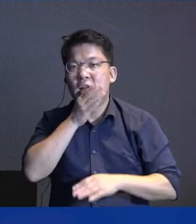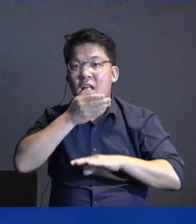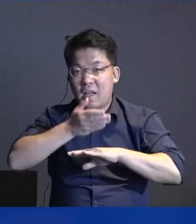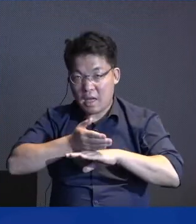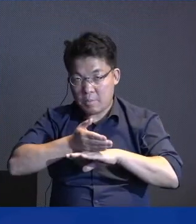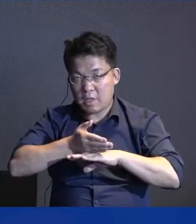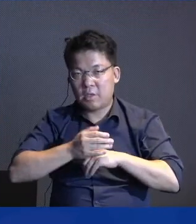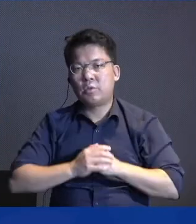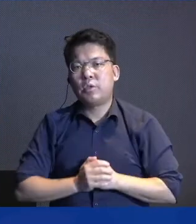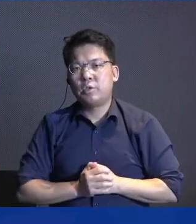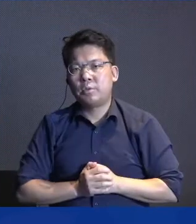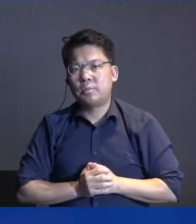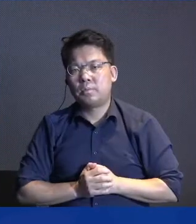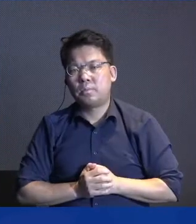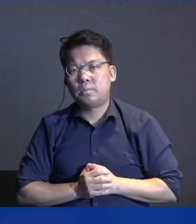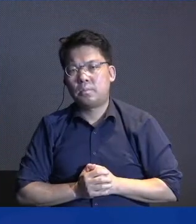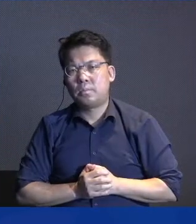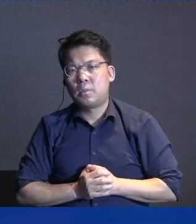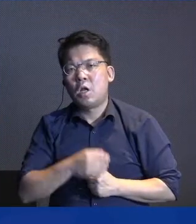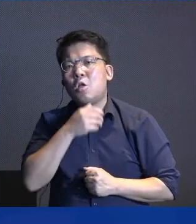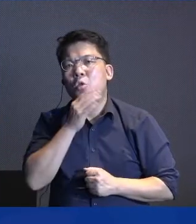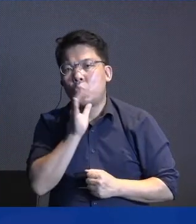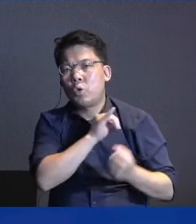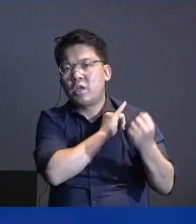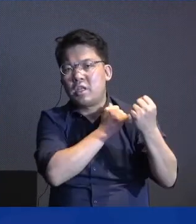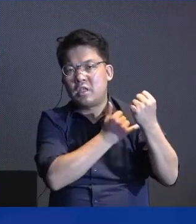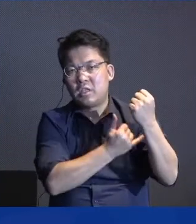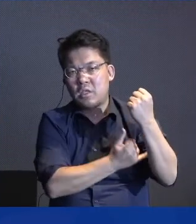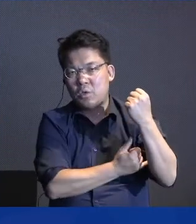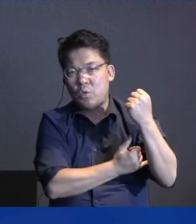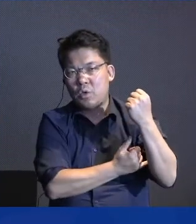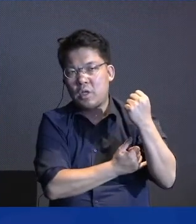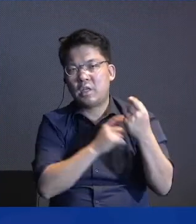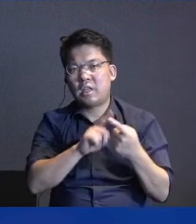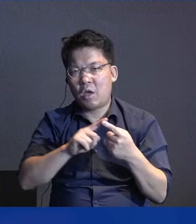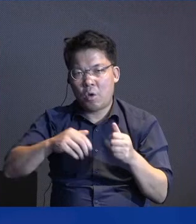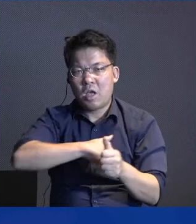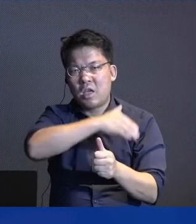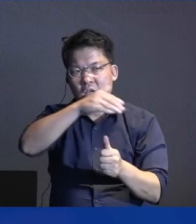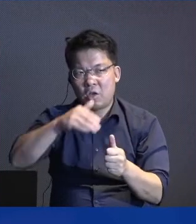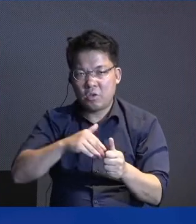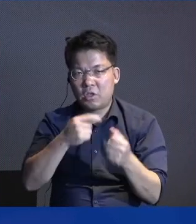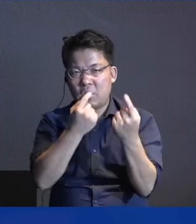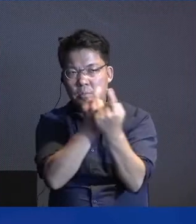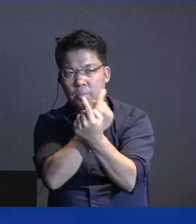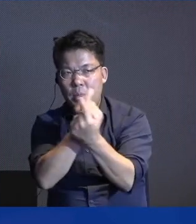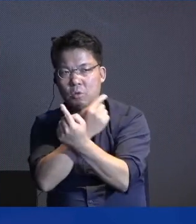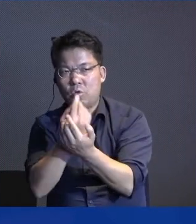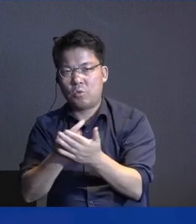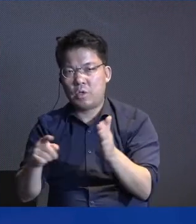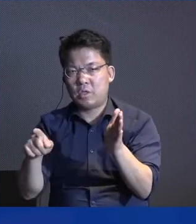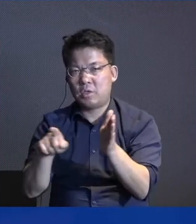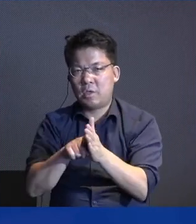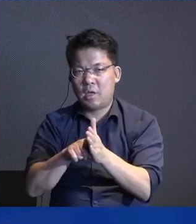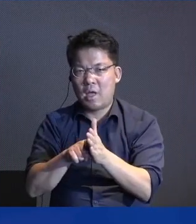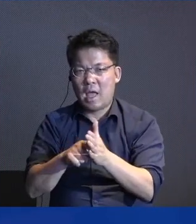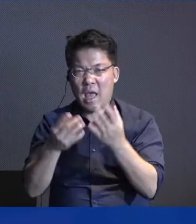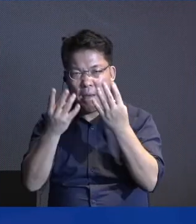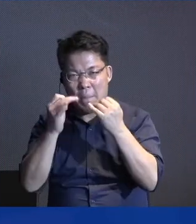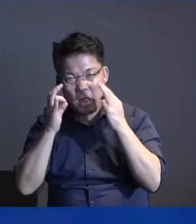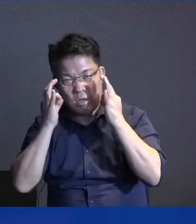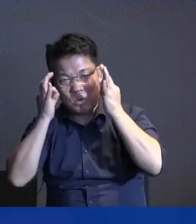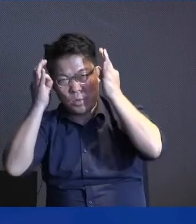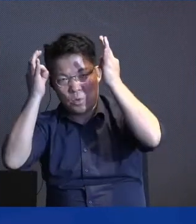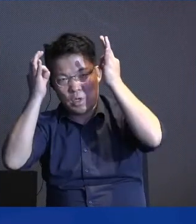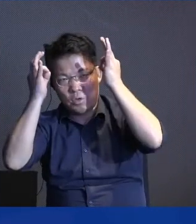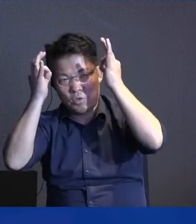effort to improve older people's life through their practices and cultural initiative. And I'm very looking forward